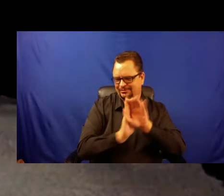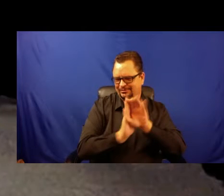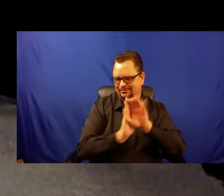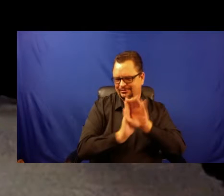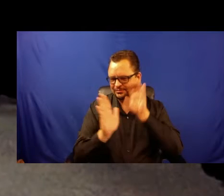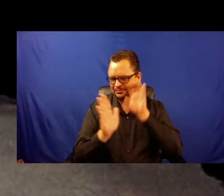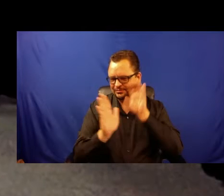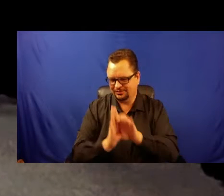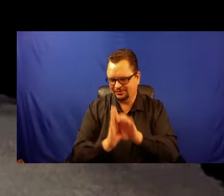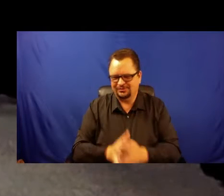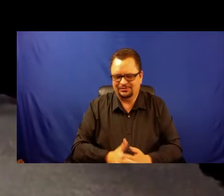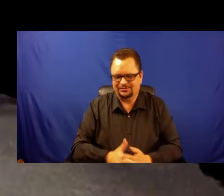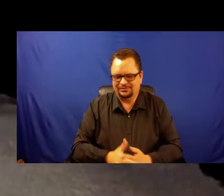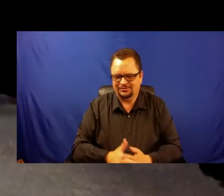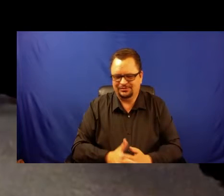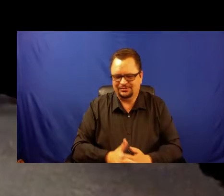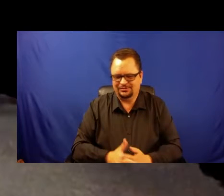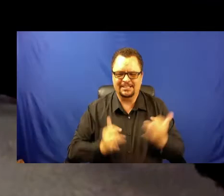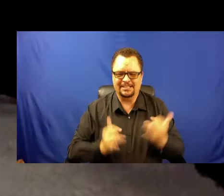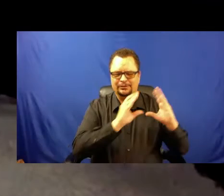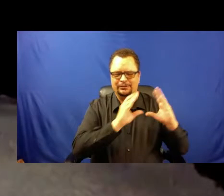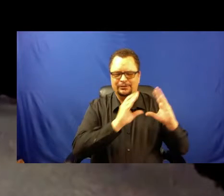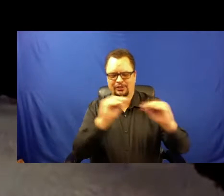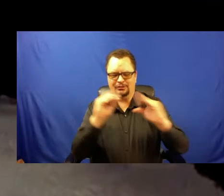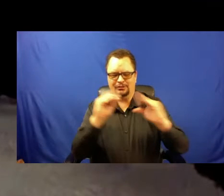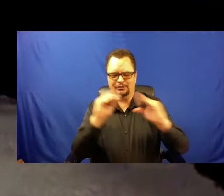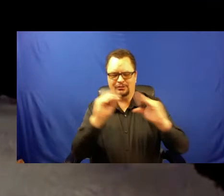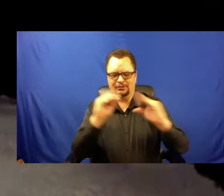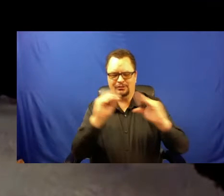I think we're friendly. And Dr. Johnson?